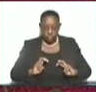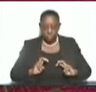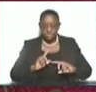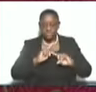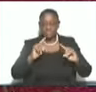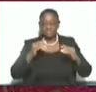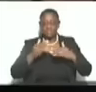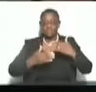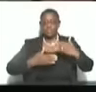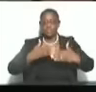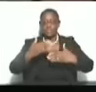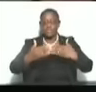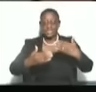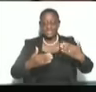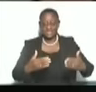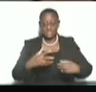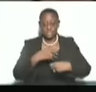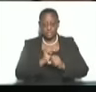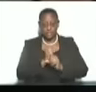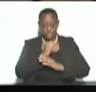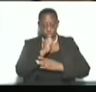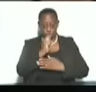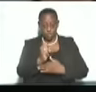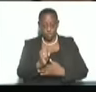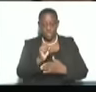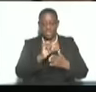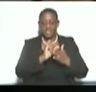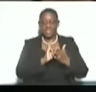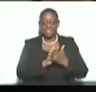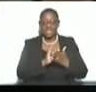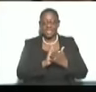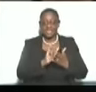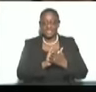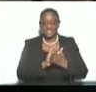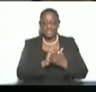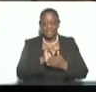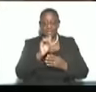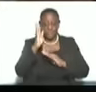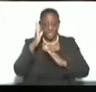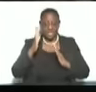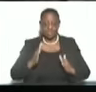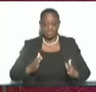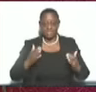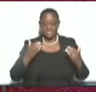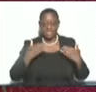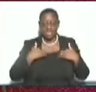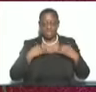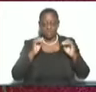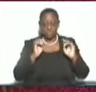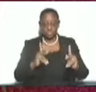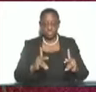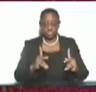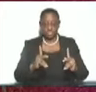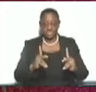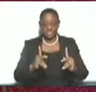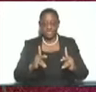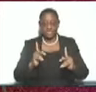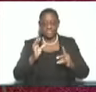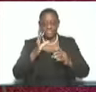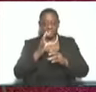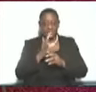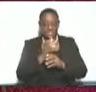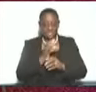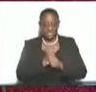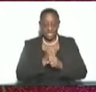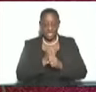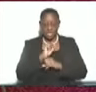processes to ensure that Bahamians have a fair opportunity to apply for all